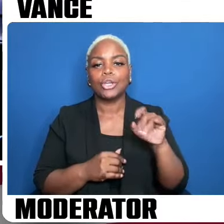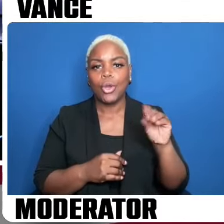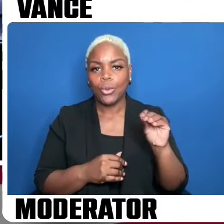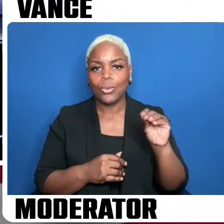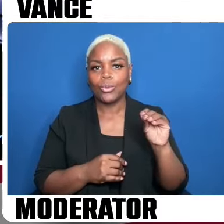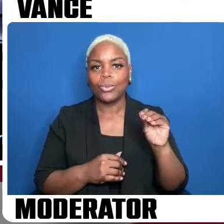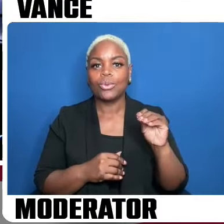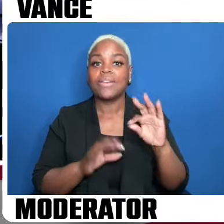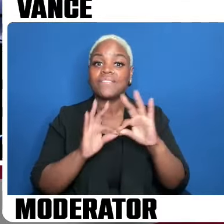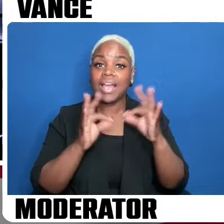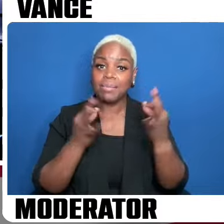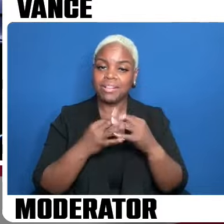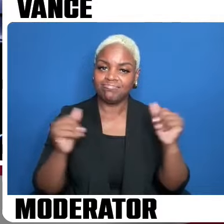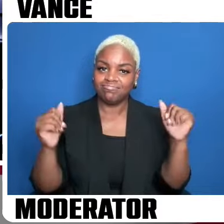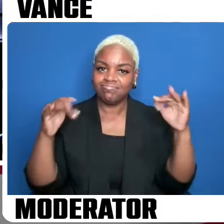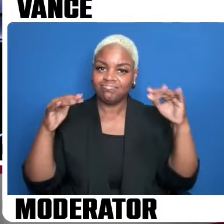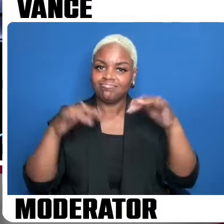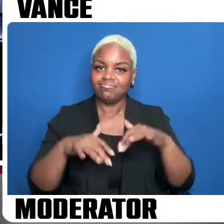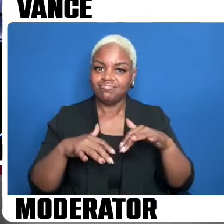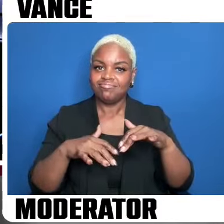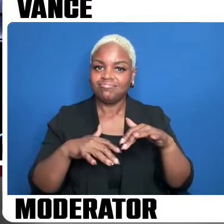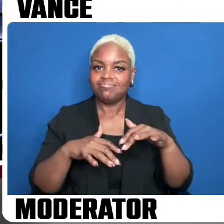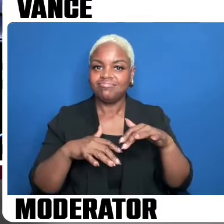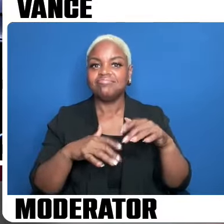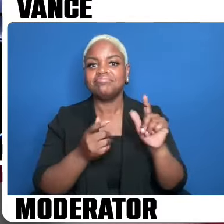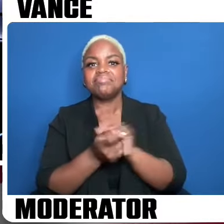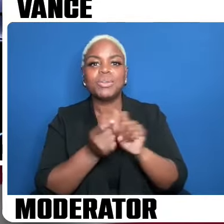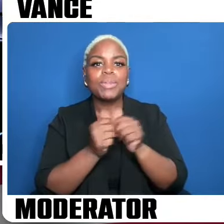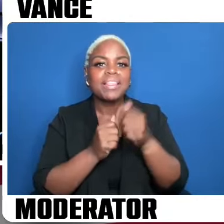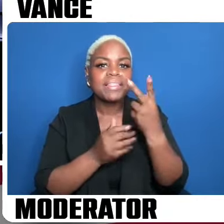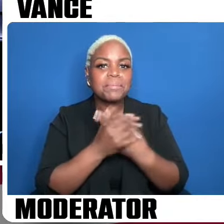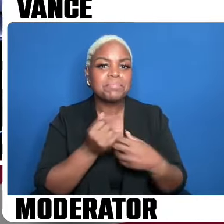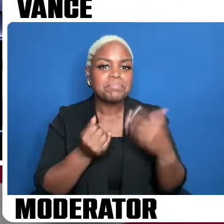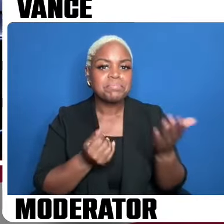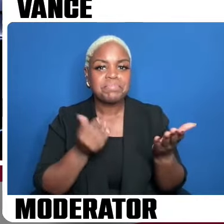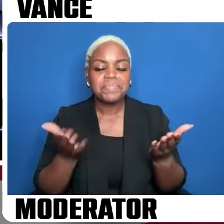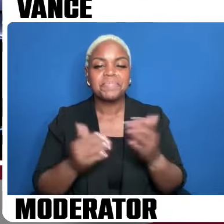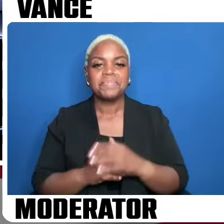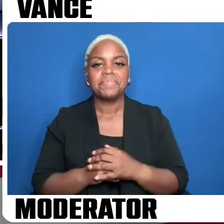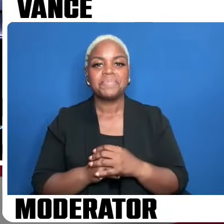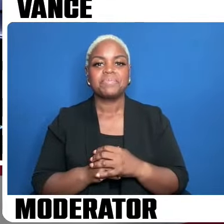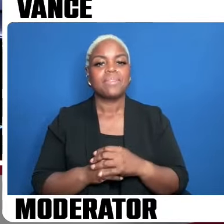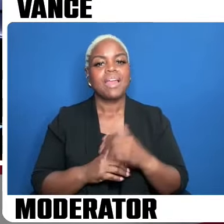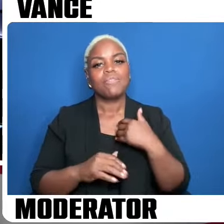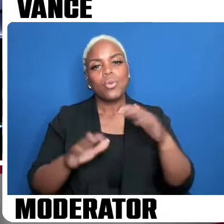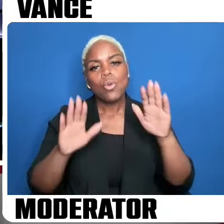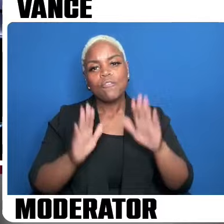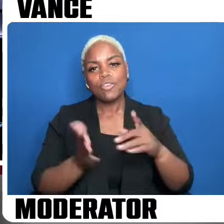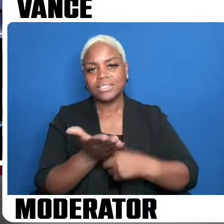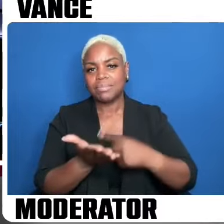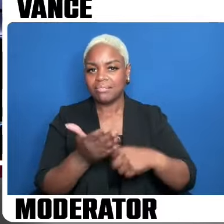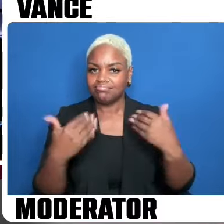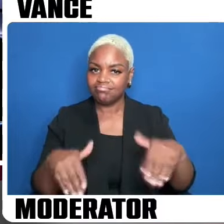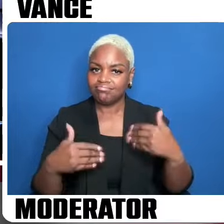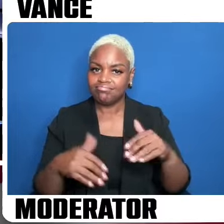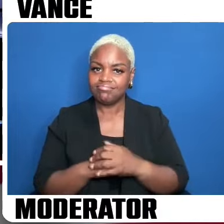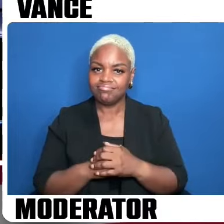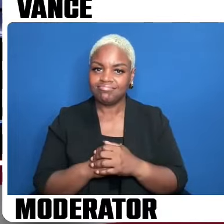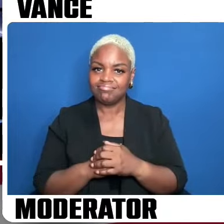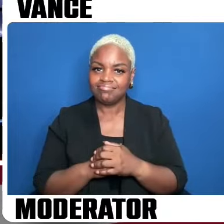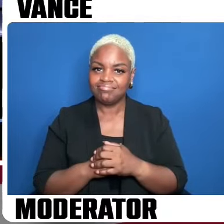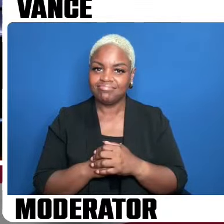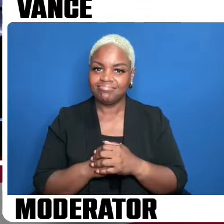Meet the Press moderator Kristen Welker and Hallie Jackson, our senior Washington correspondent. Lester here still with me in New York City. I really